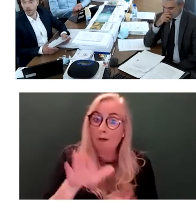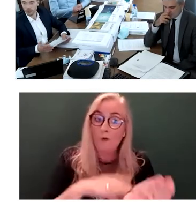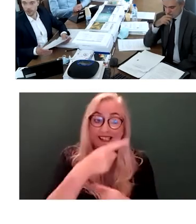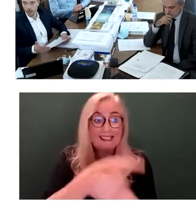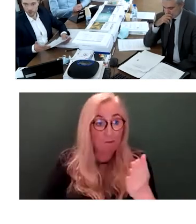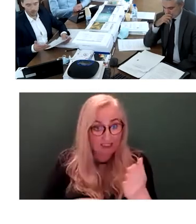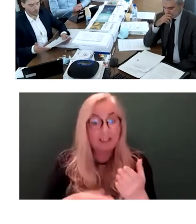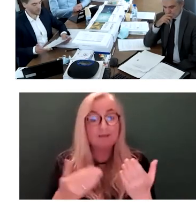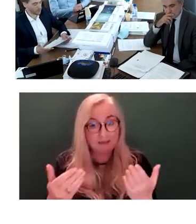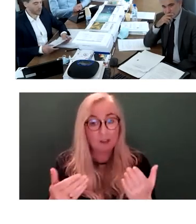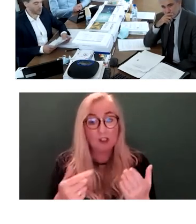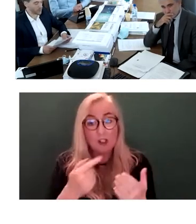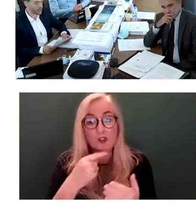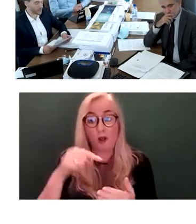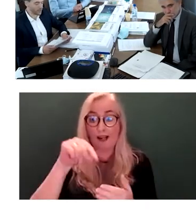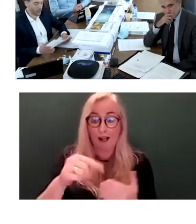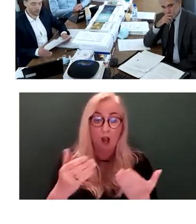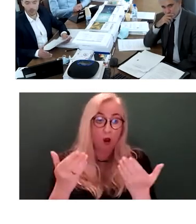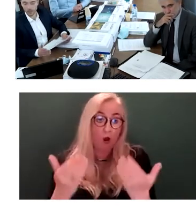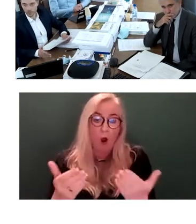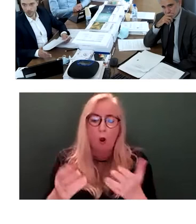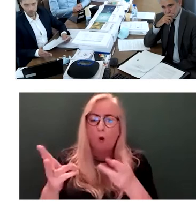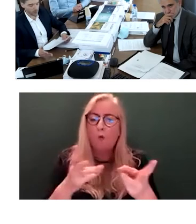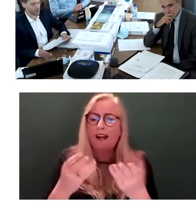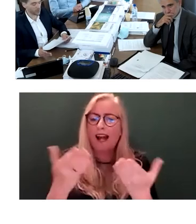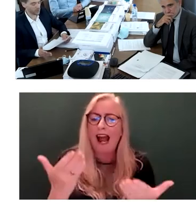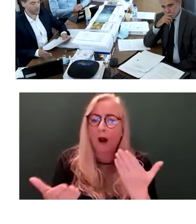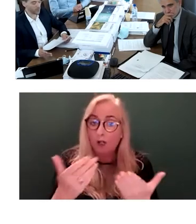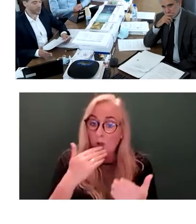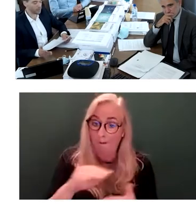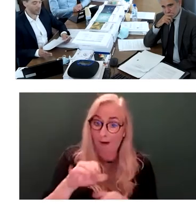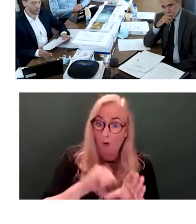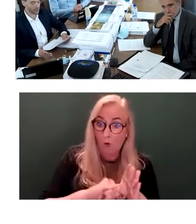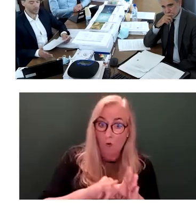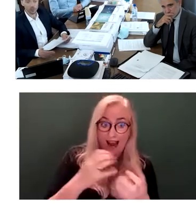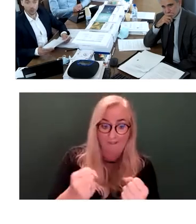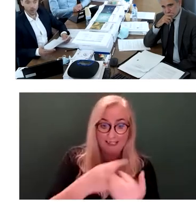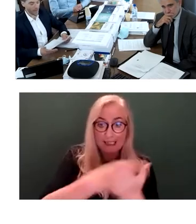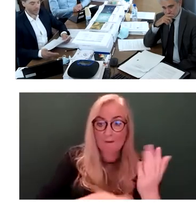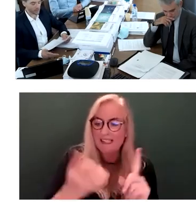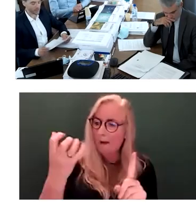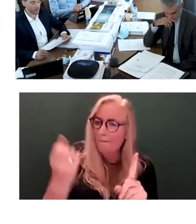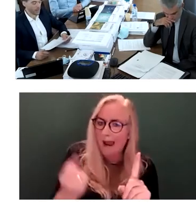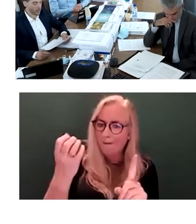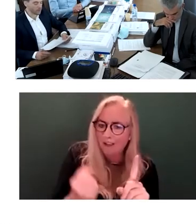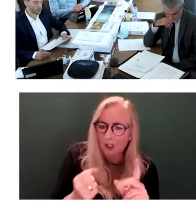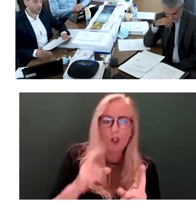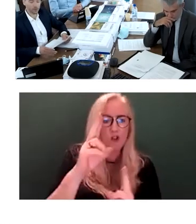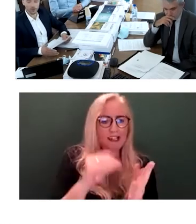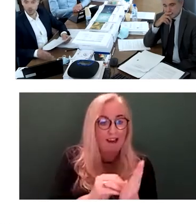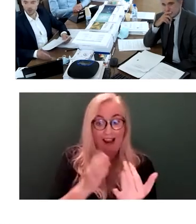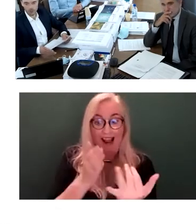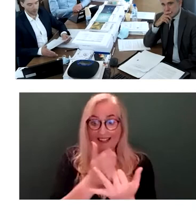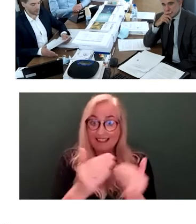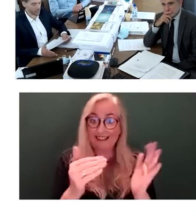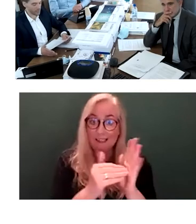So how INTRO currently works is that everyone, including persons on disability payments, do have access. However, for